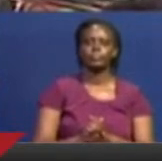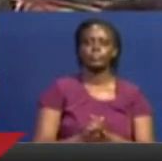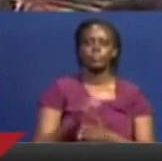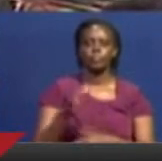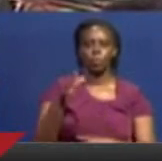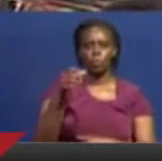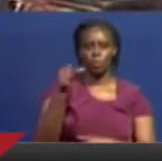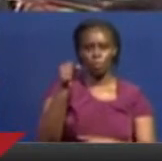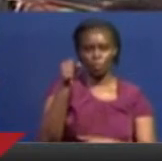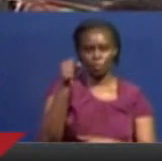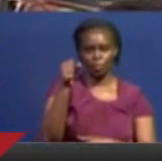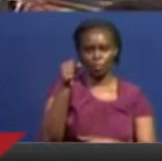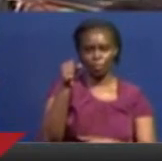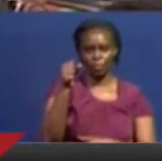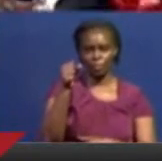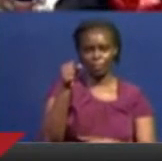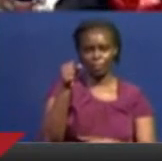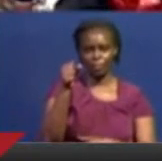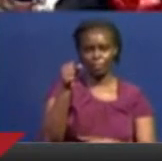Hold.